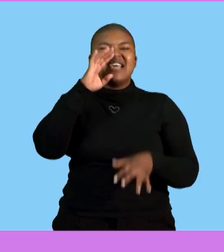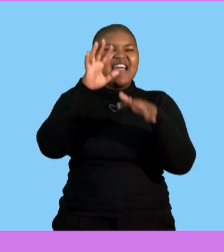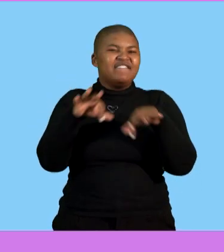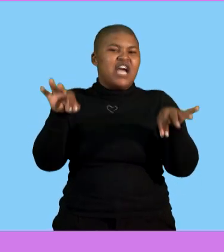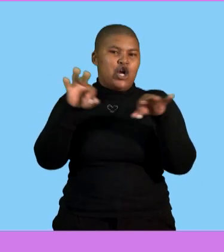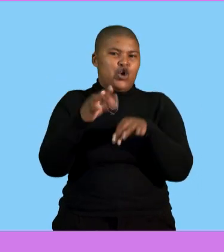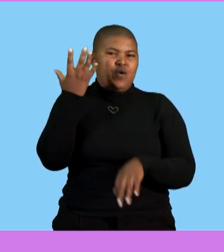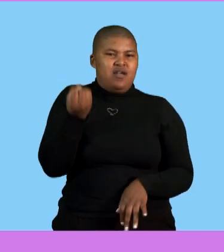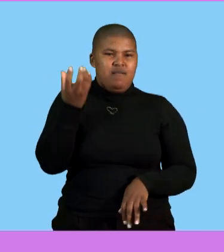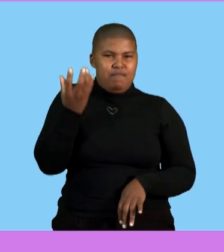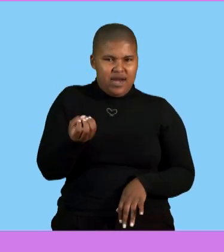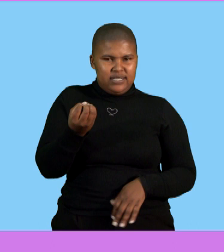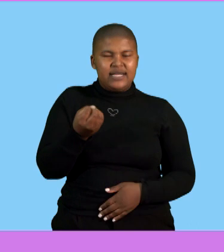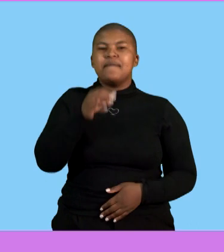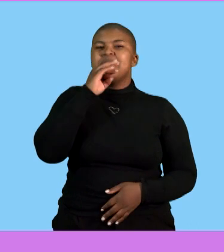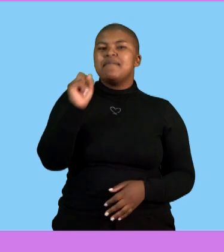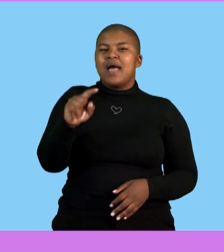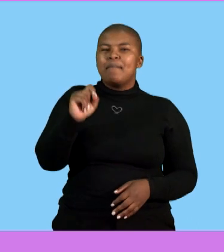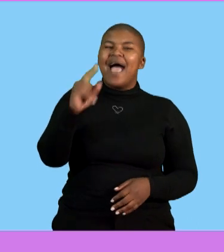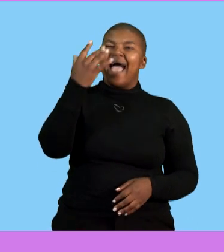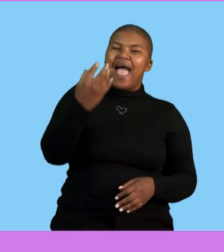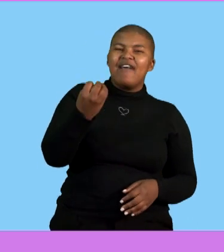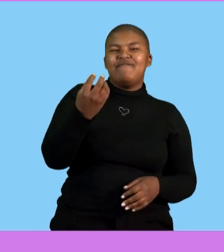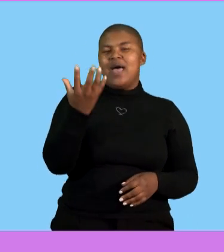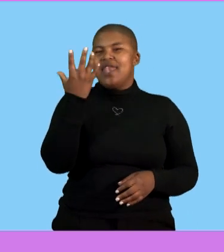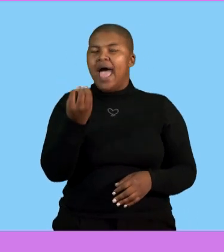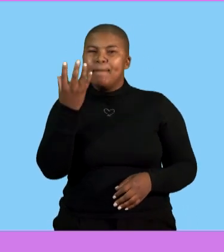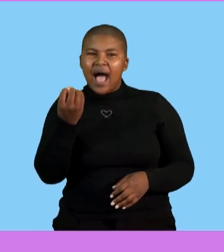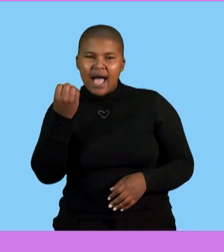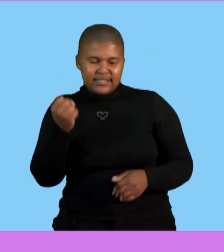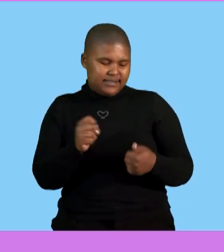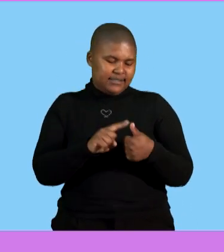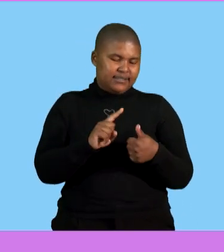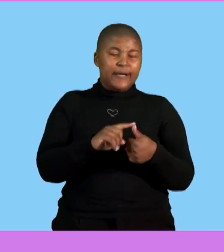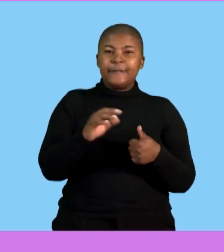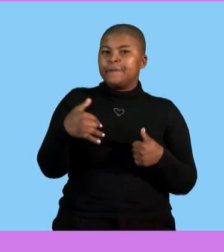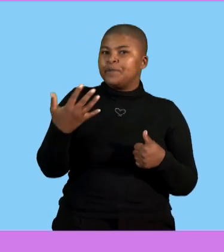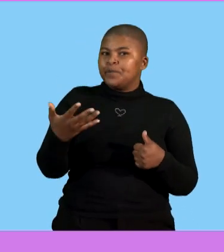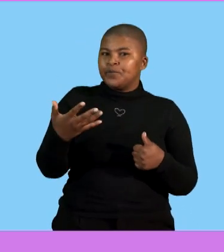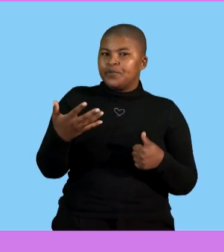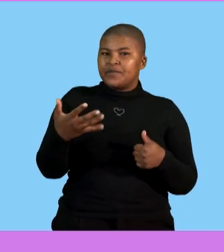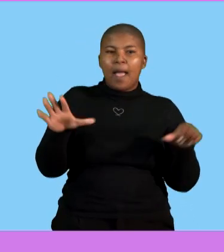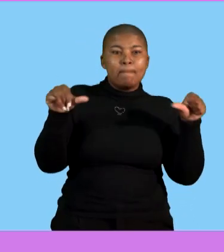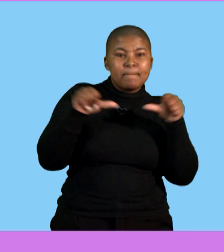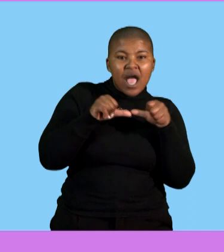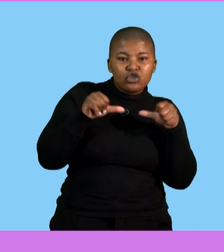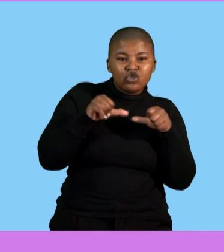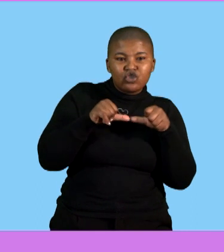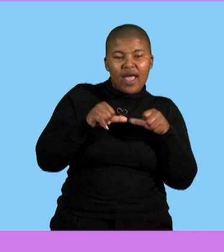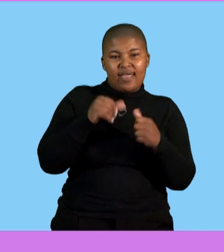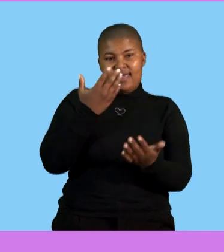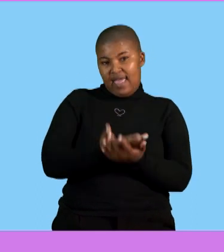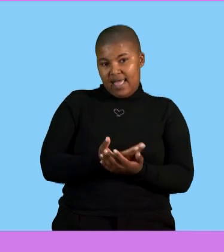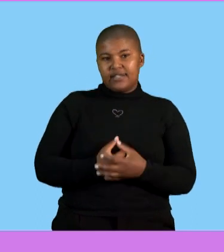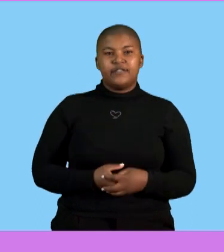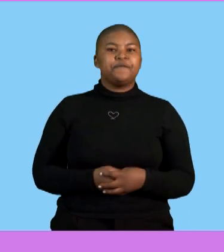numerical values are used, whereby now the numerical data can be observed. It can be measured.